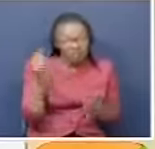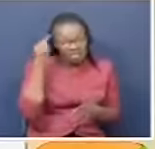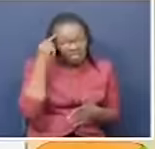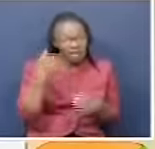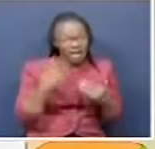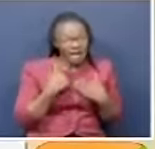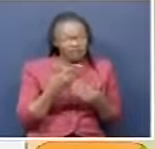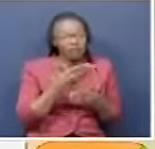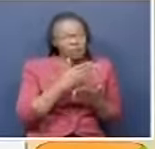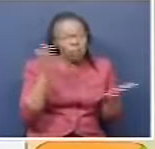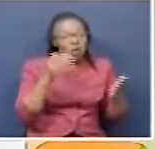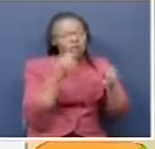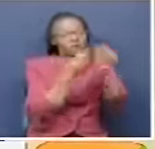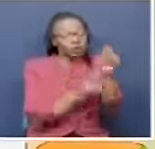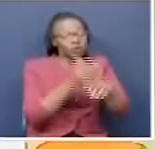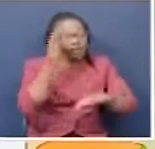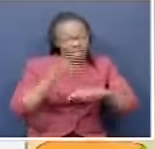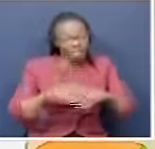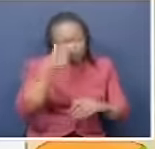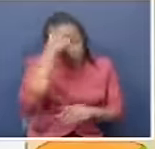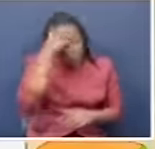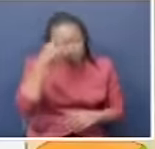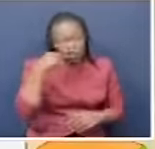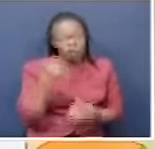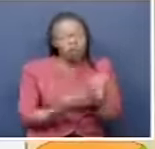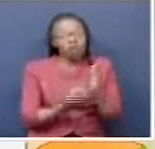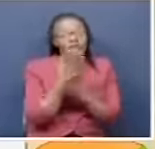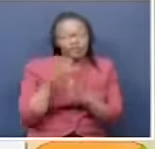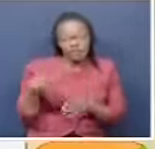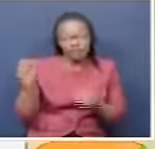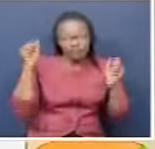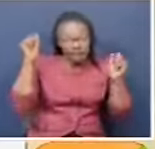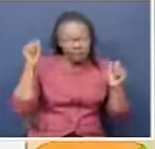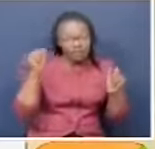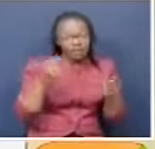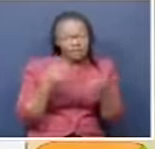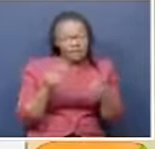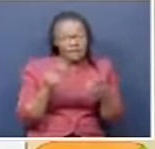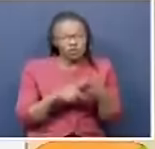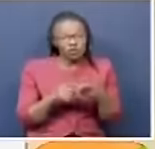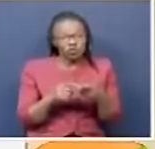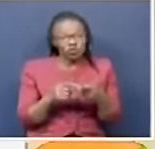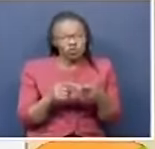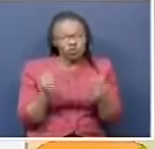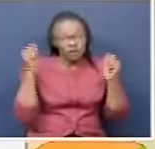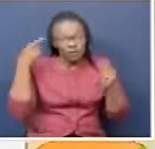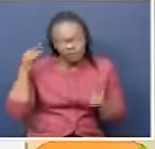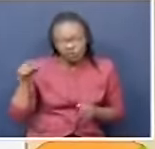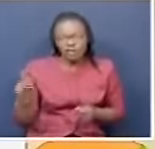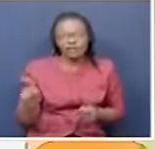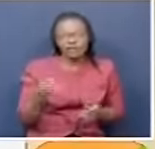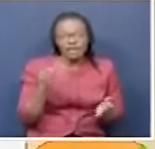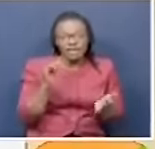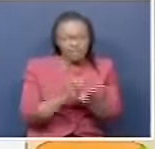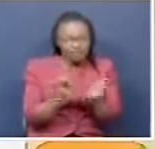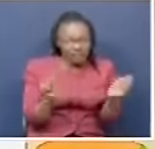than Wetangula, who has been, you know, already launched his bid and he's on the road trying to sell it. Okay. So if that happens,